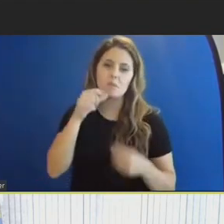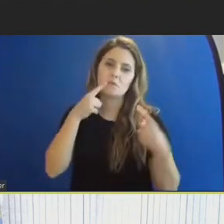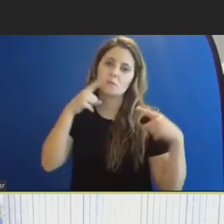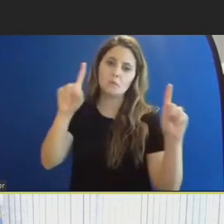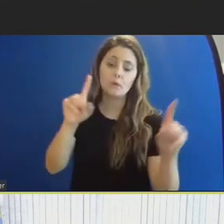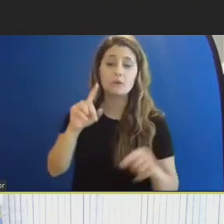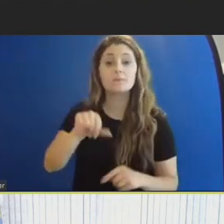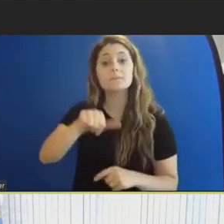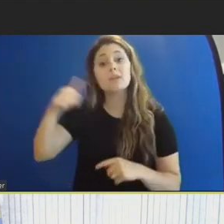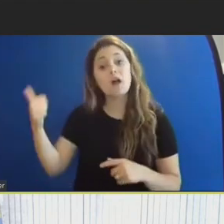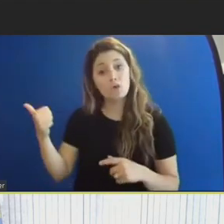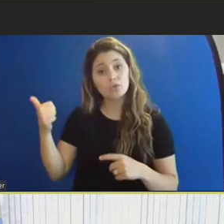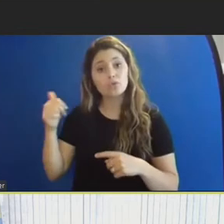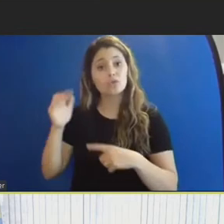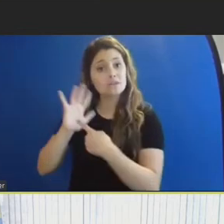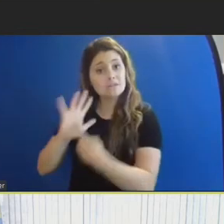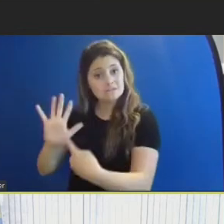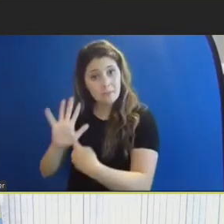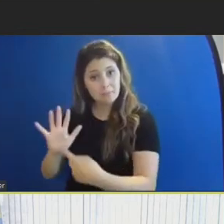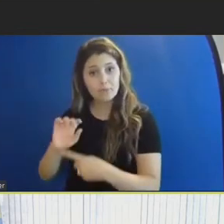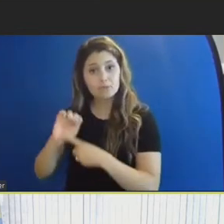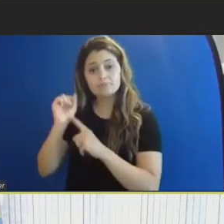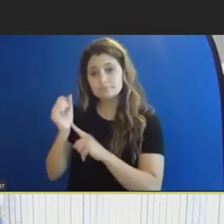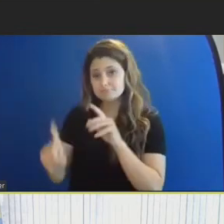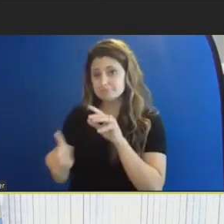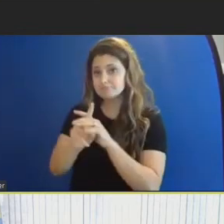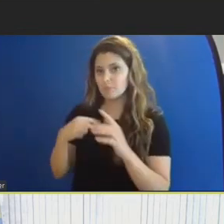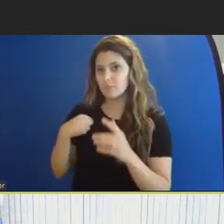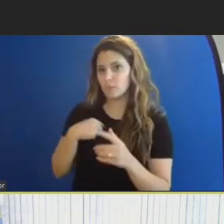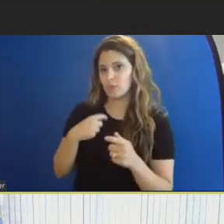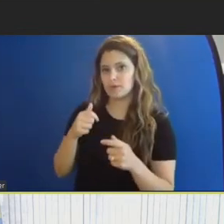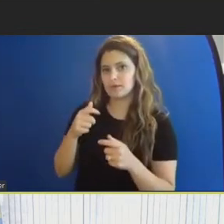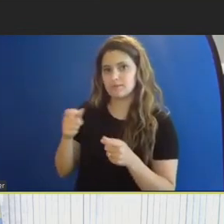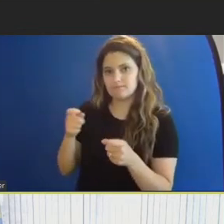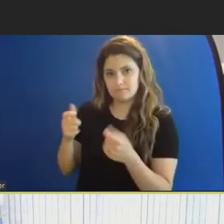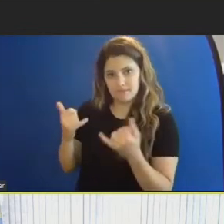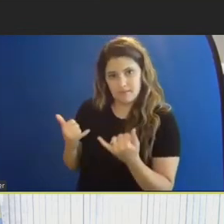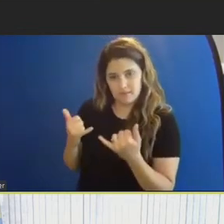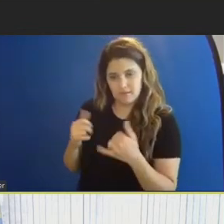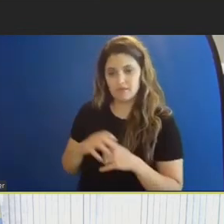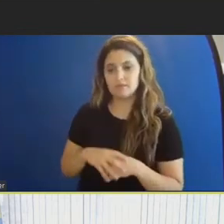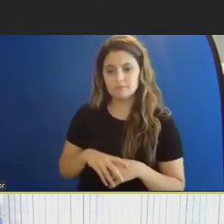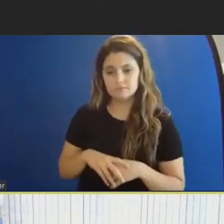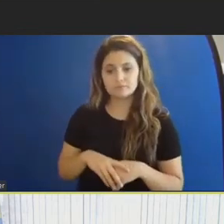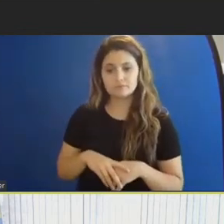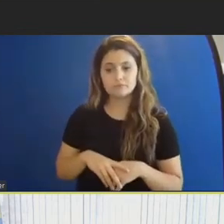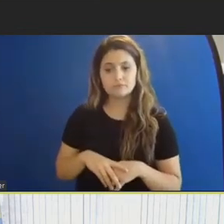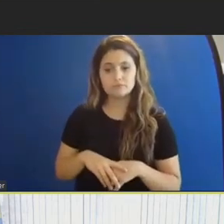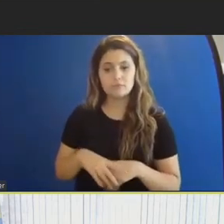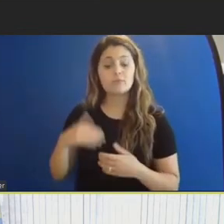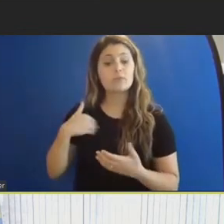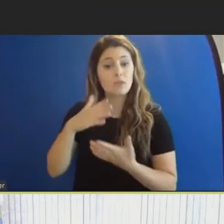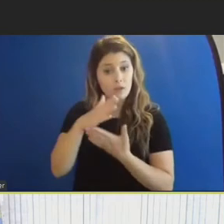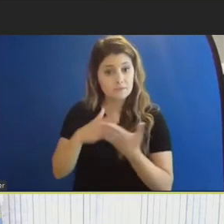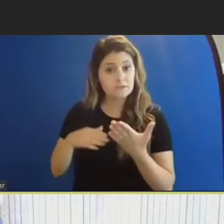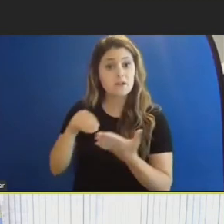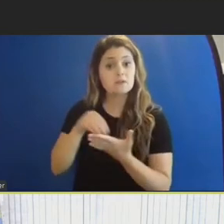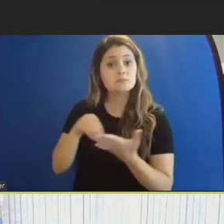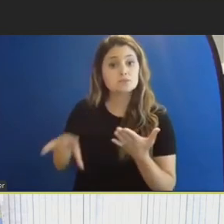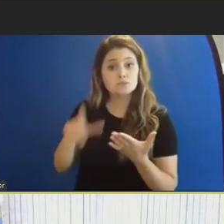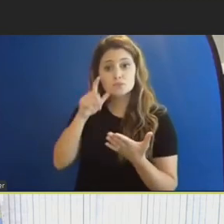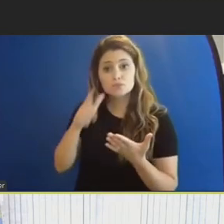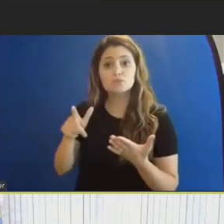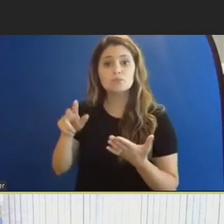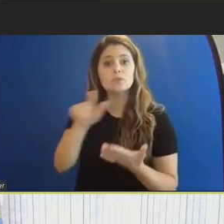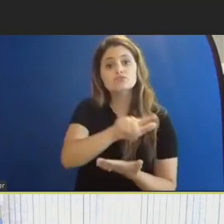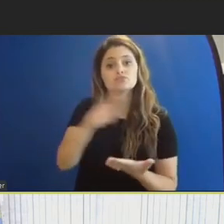then another situation that we're dealing with is that we have kids who are switching from